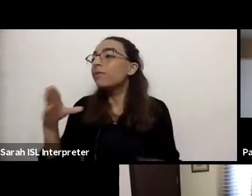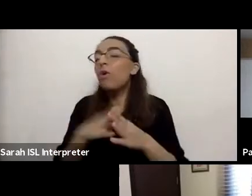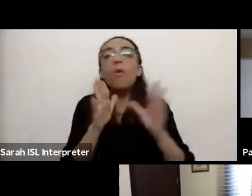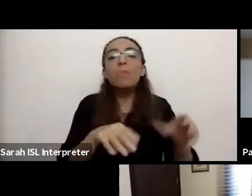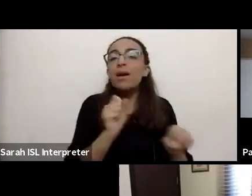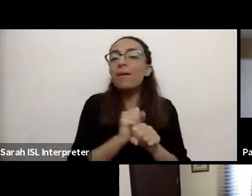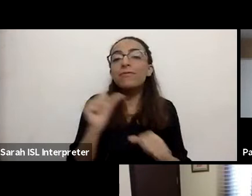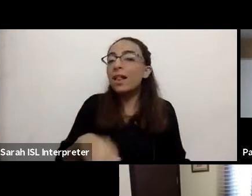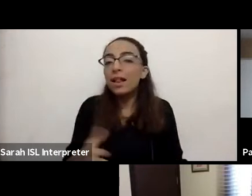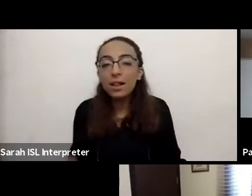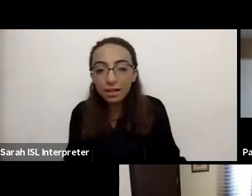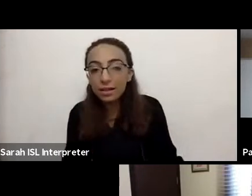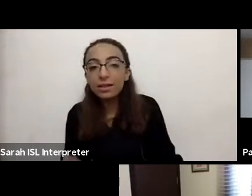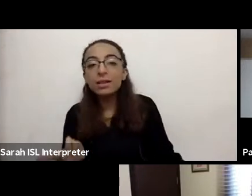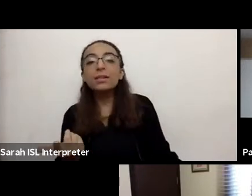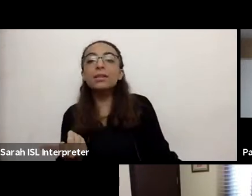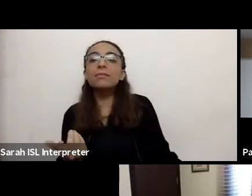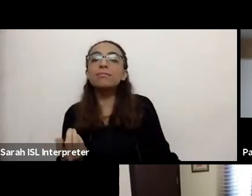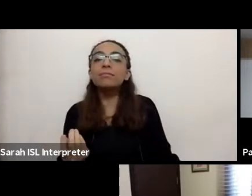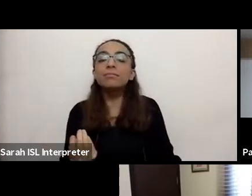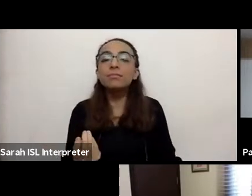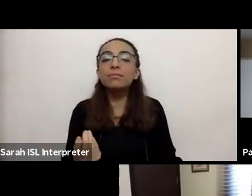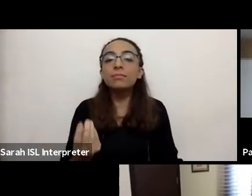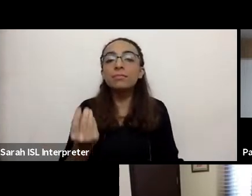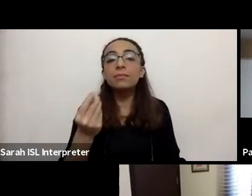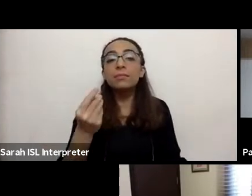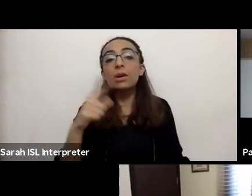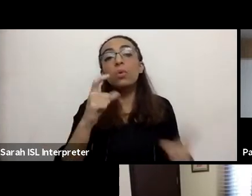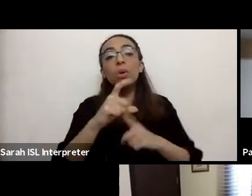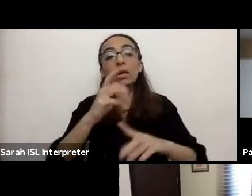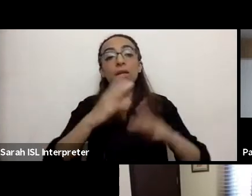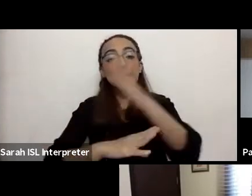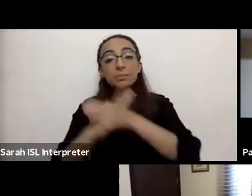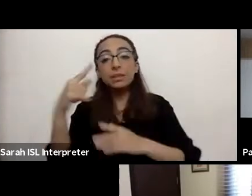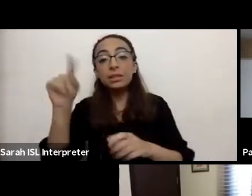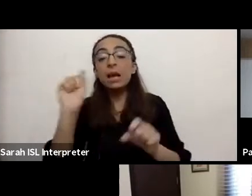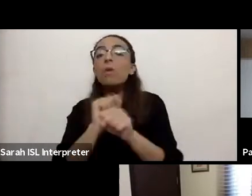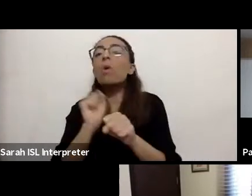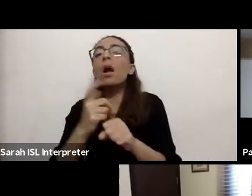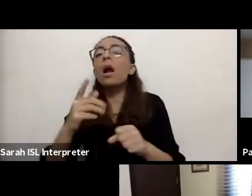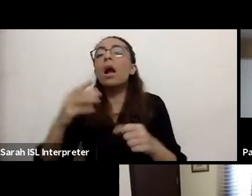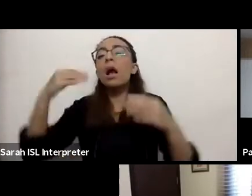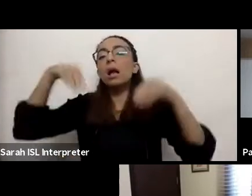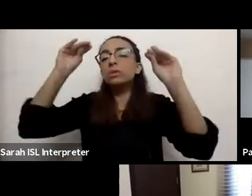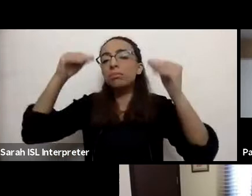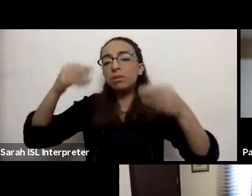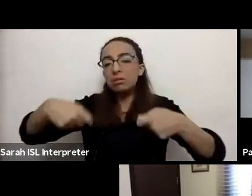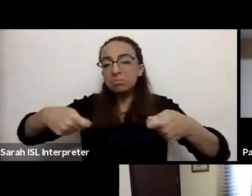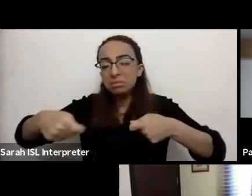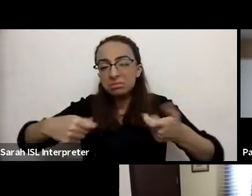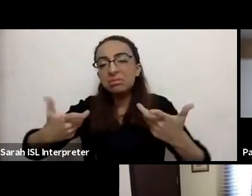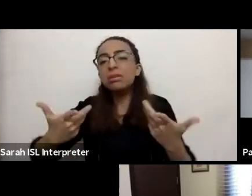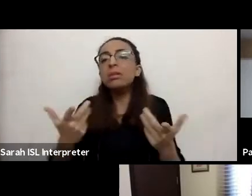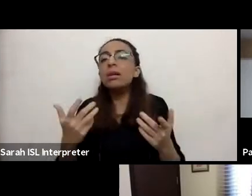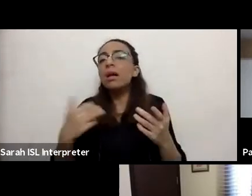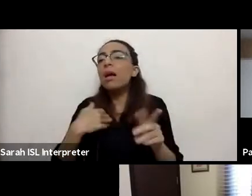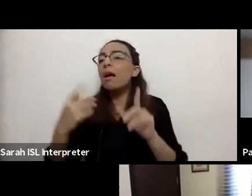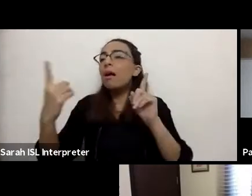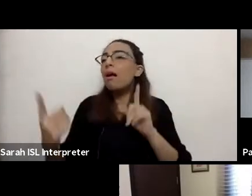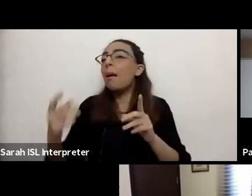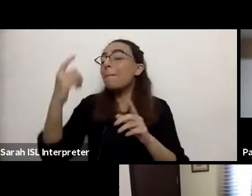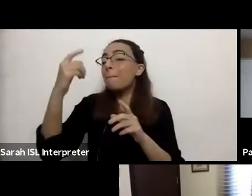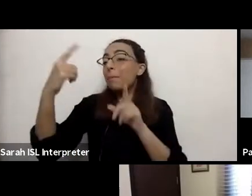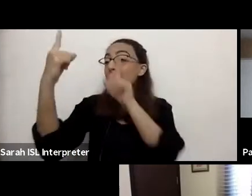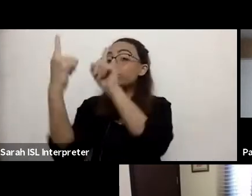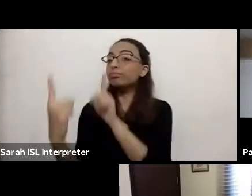because largely roles you see people with disability who work are in the retail, where is a lot of interaction with